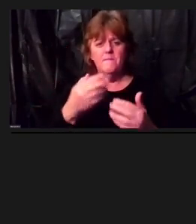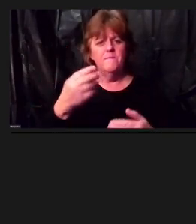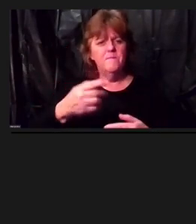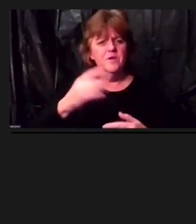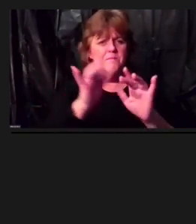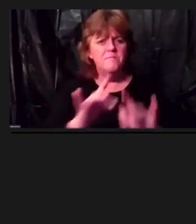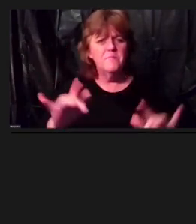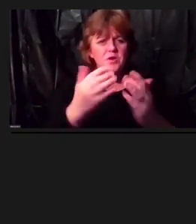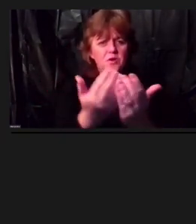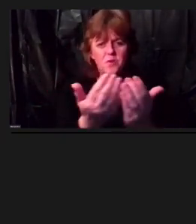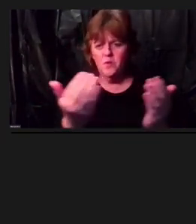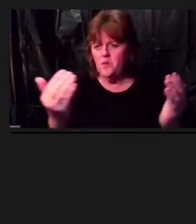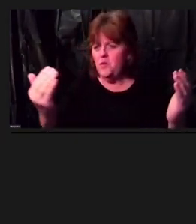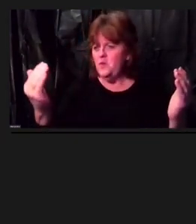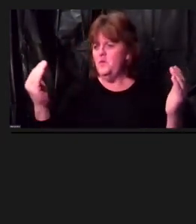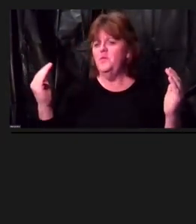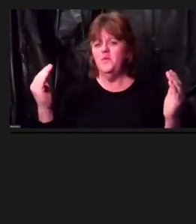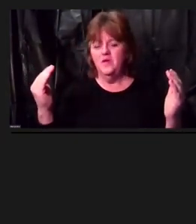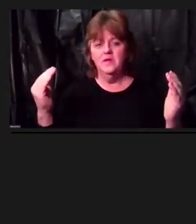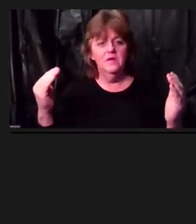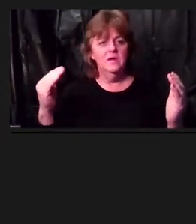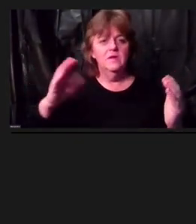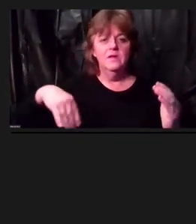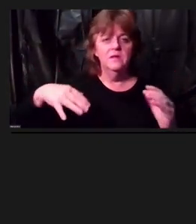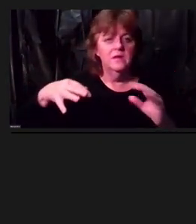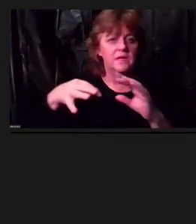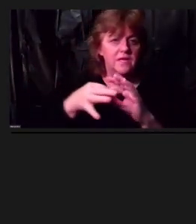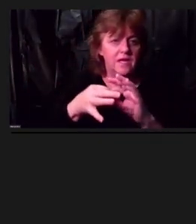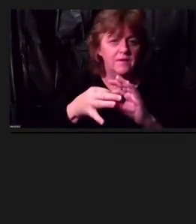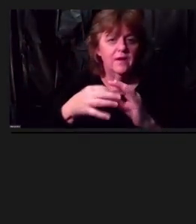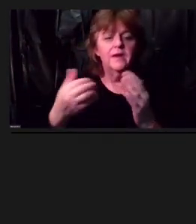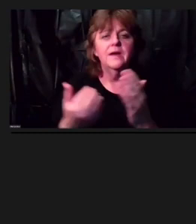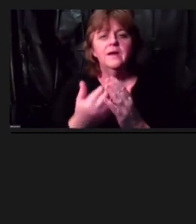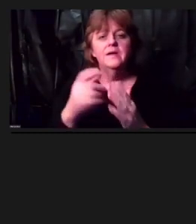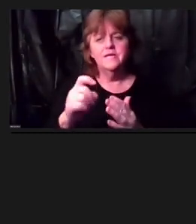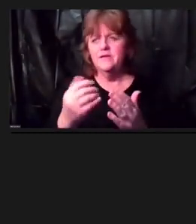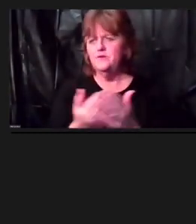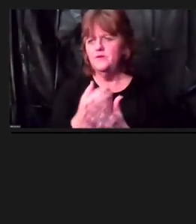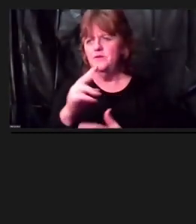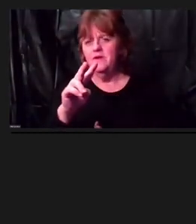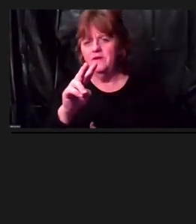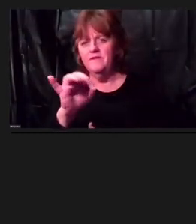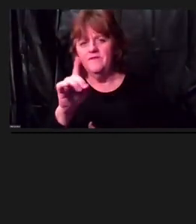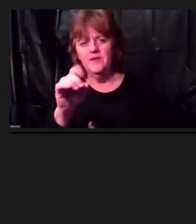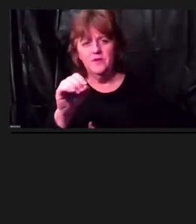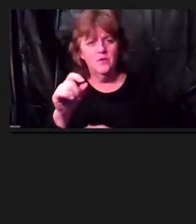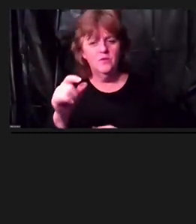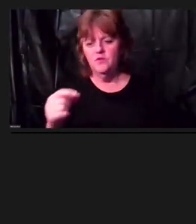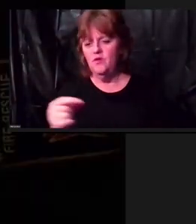monitor, which isn't in service yet because I need a new video card or something like that.